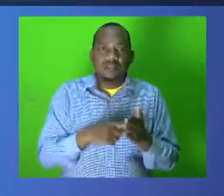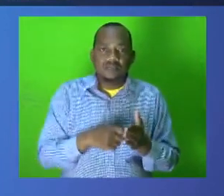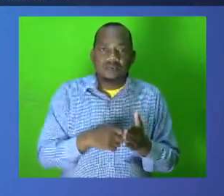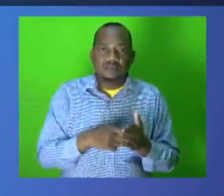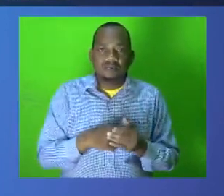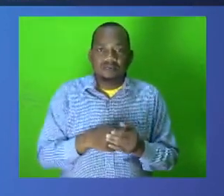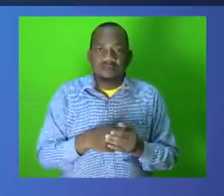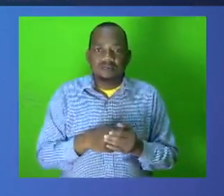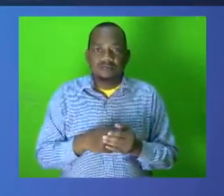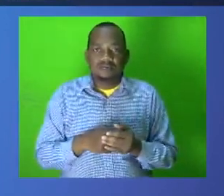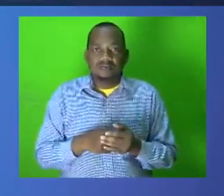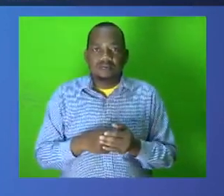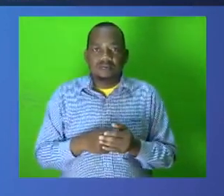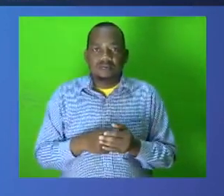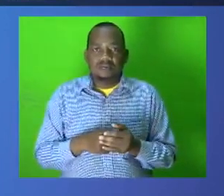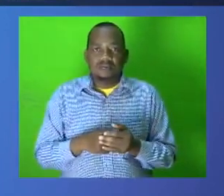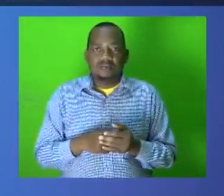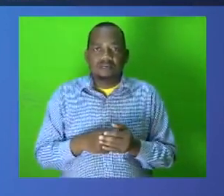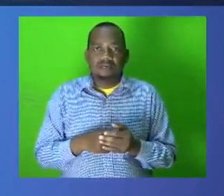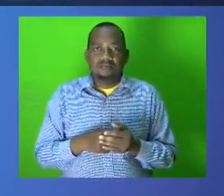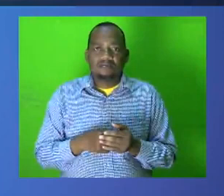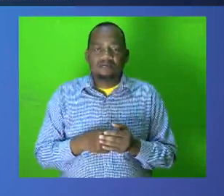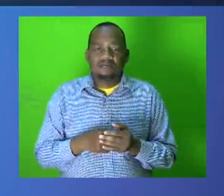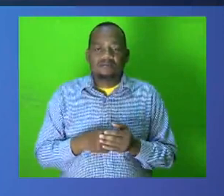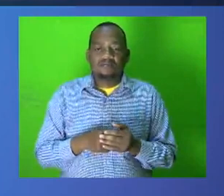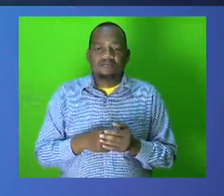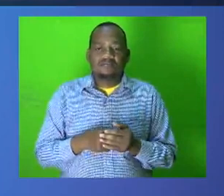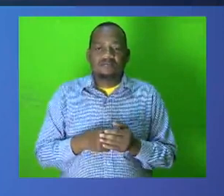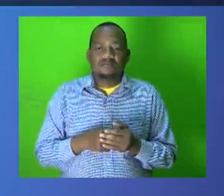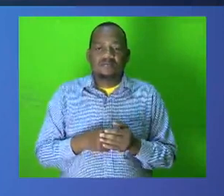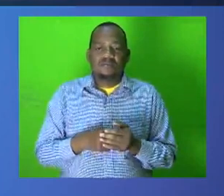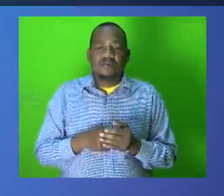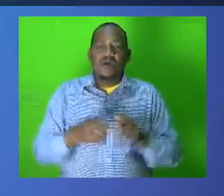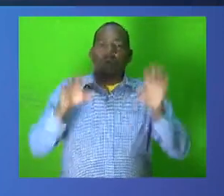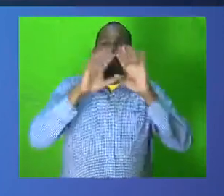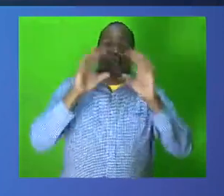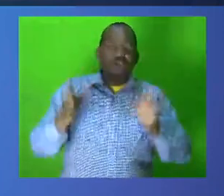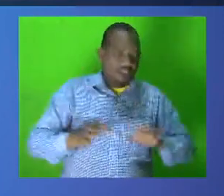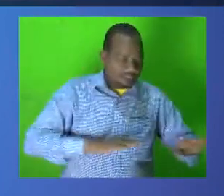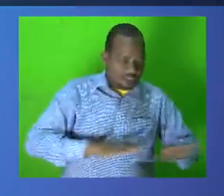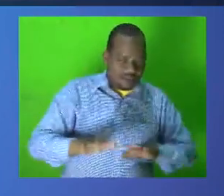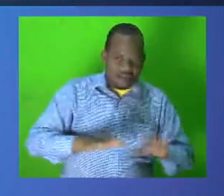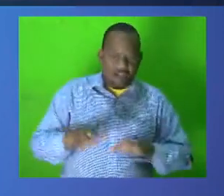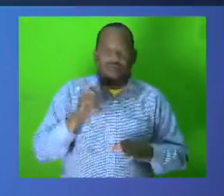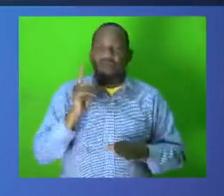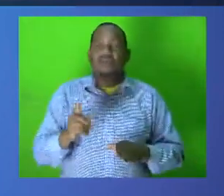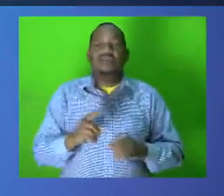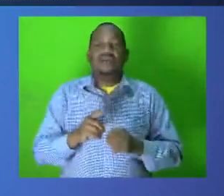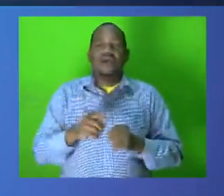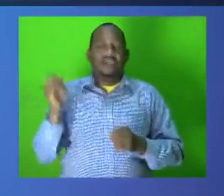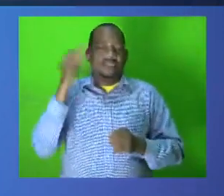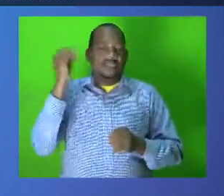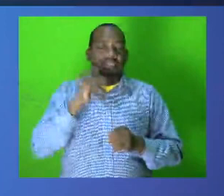corona. So scientists conduct research to get more or new knowledge